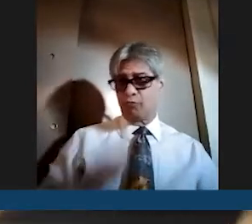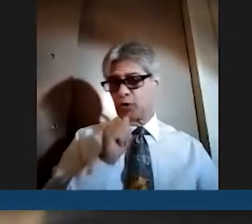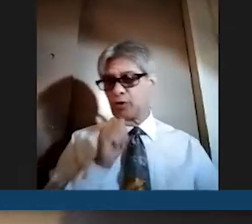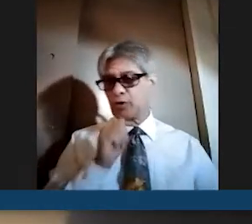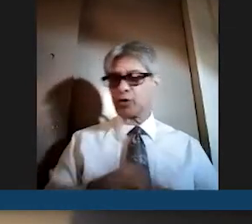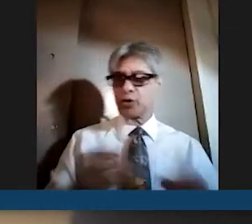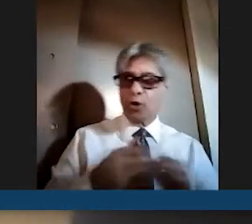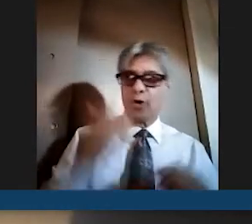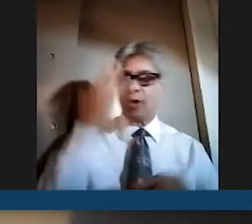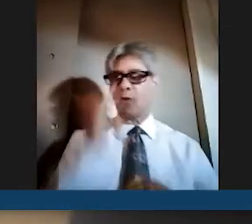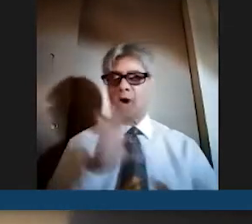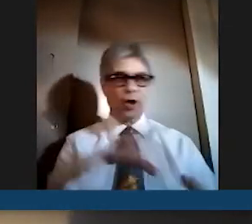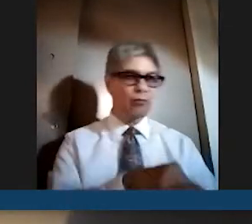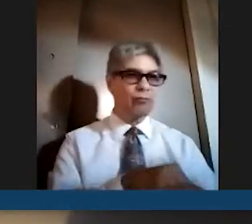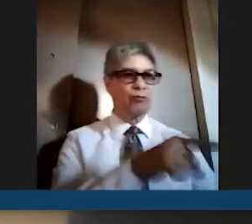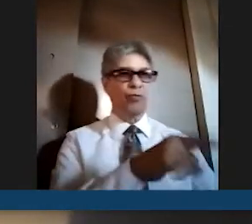advocacy.